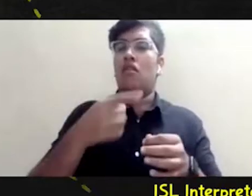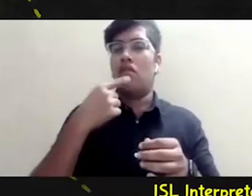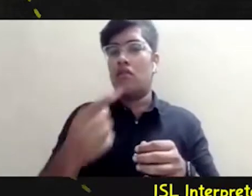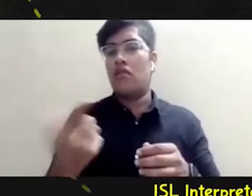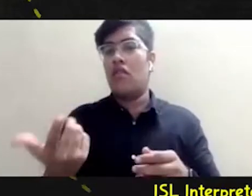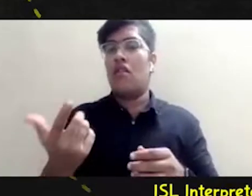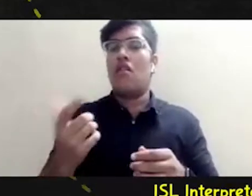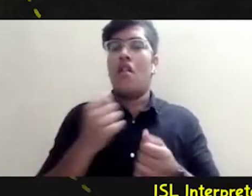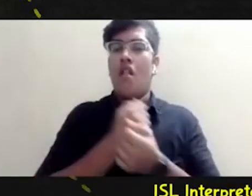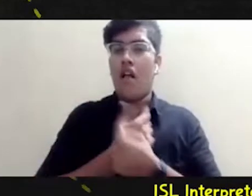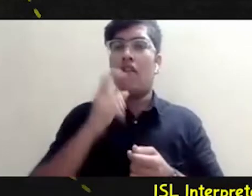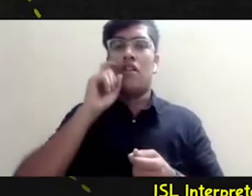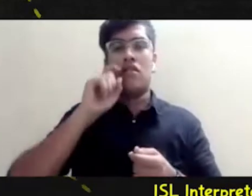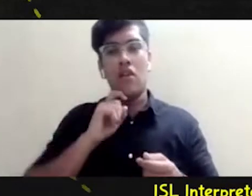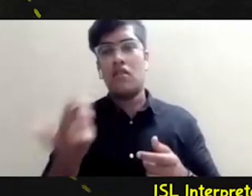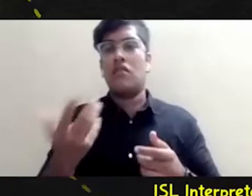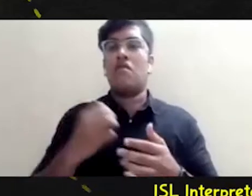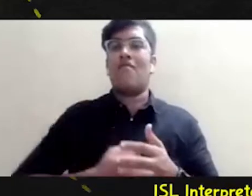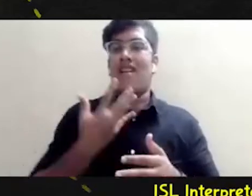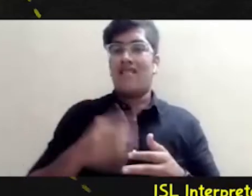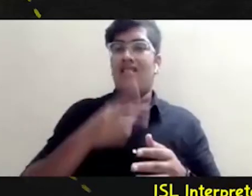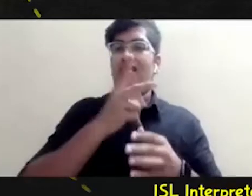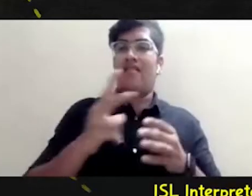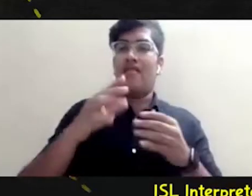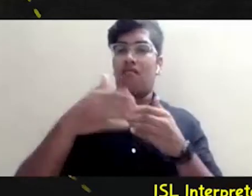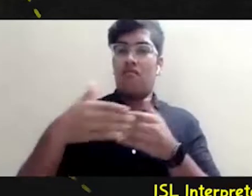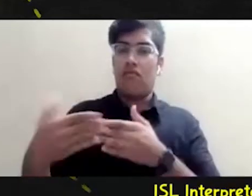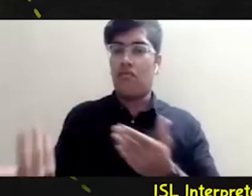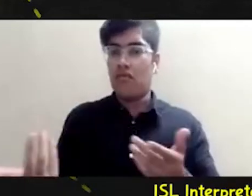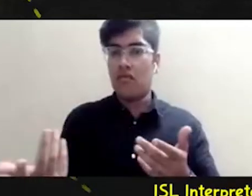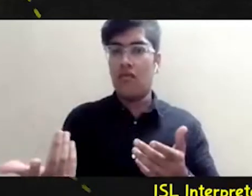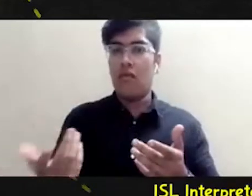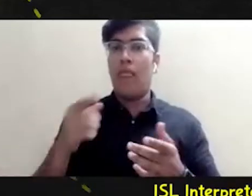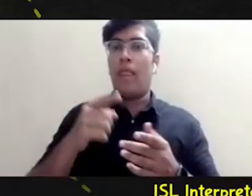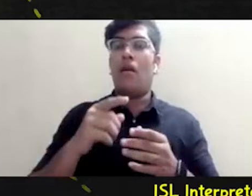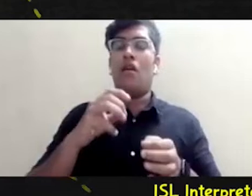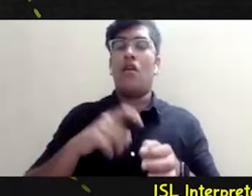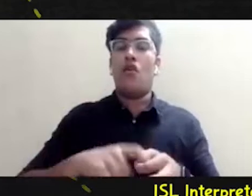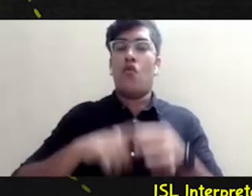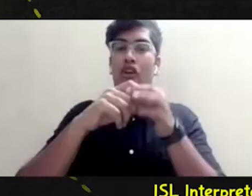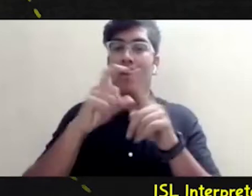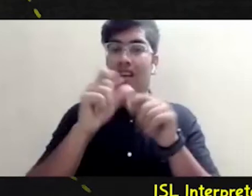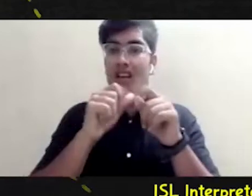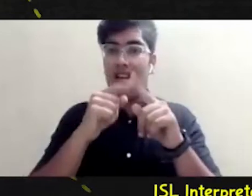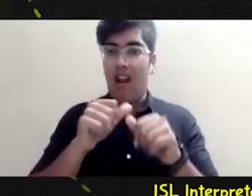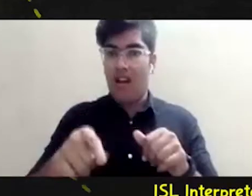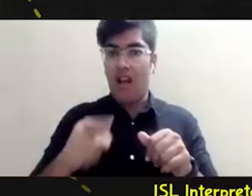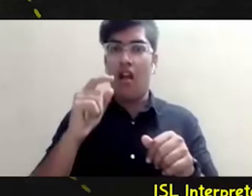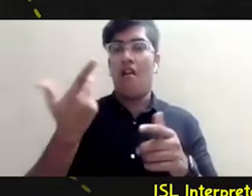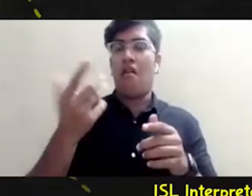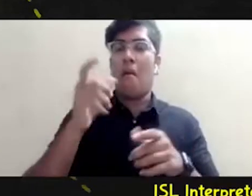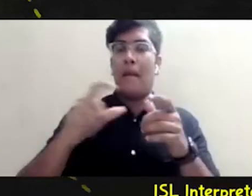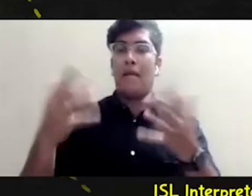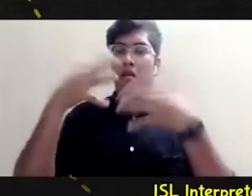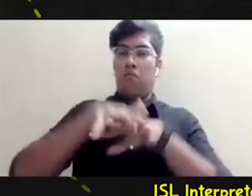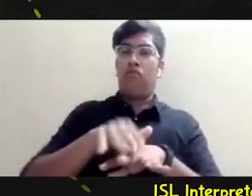pleasure. And these qualitative data on this topic is automatically dismissed by the mainstream. How do we tackle this? And how